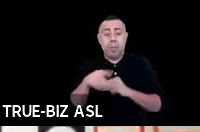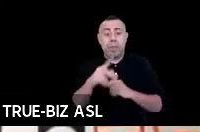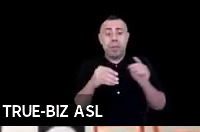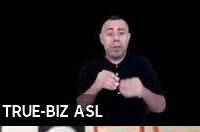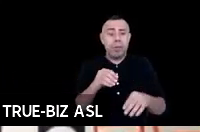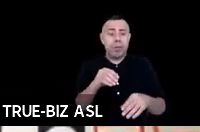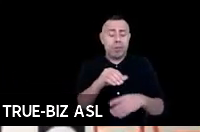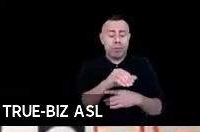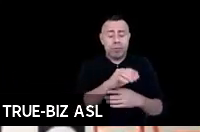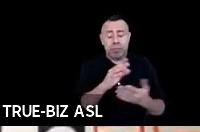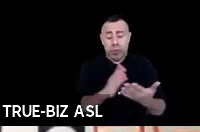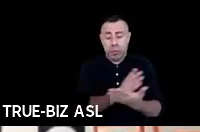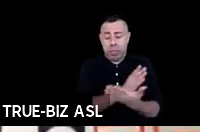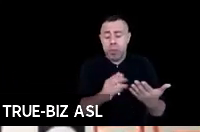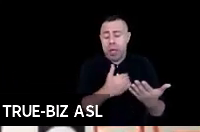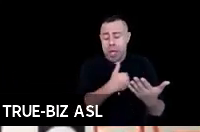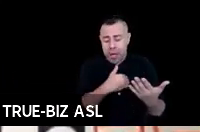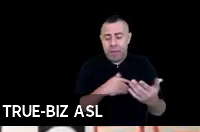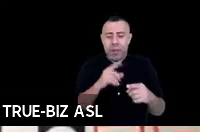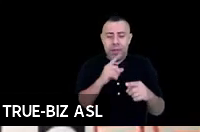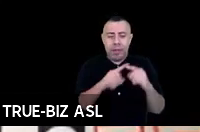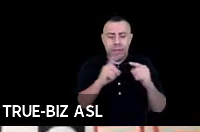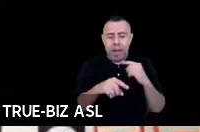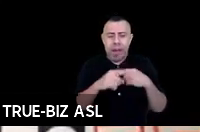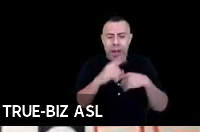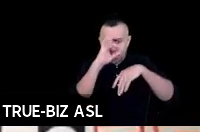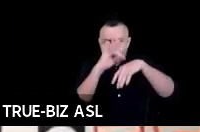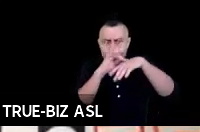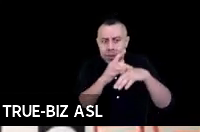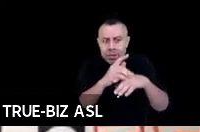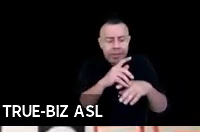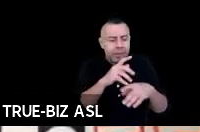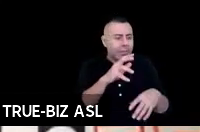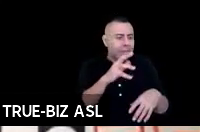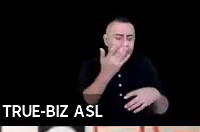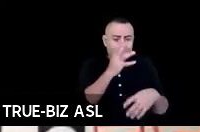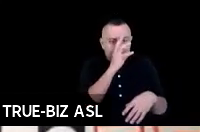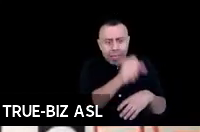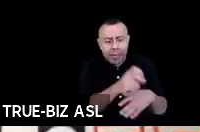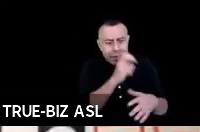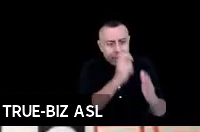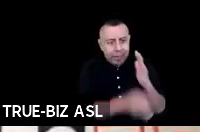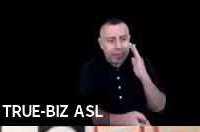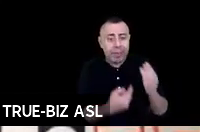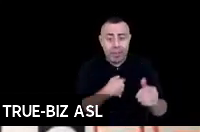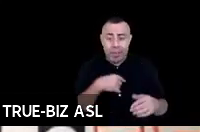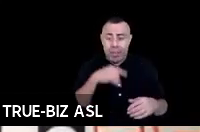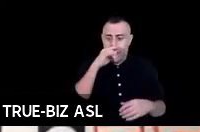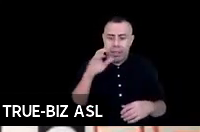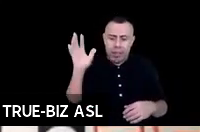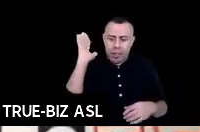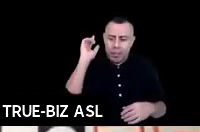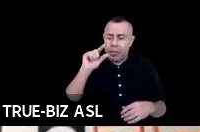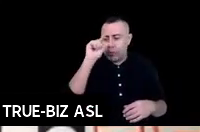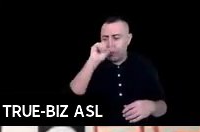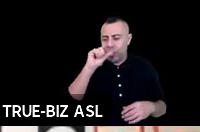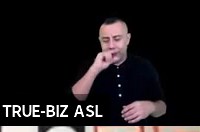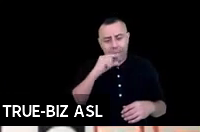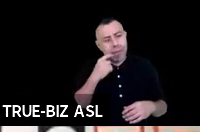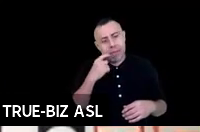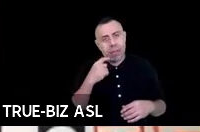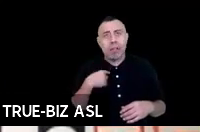Greek mythology when I was a kid. I was that kid who was always reading Edith Hamilton. So I had a character in there that they're the